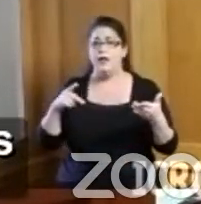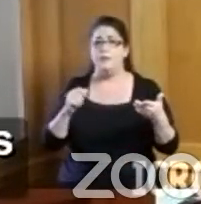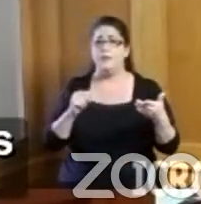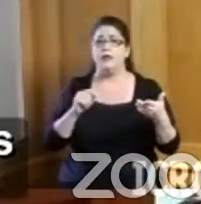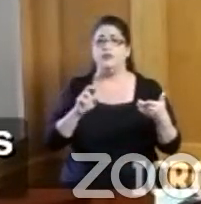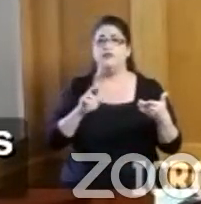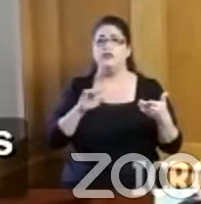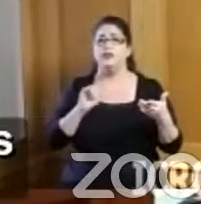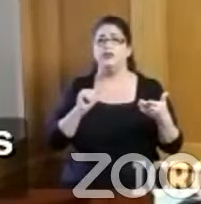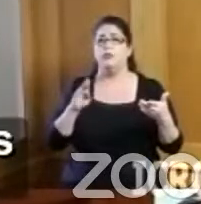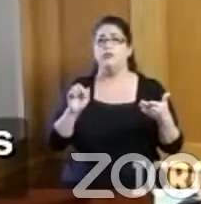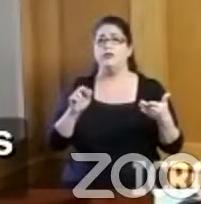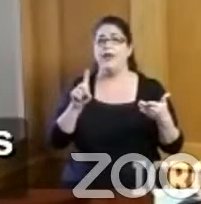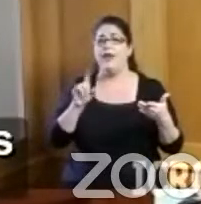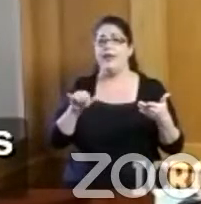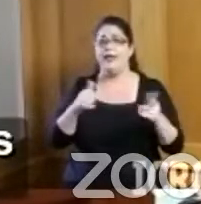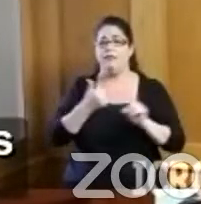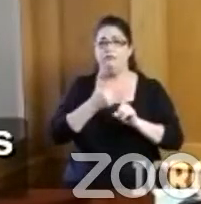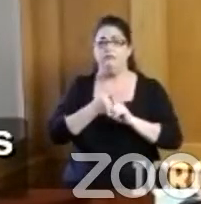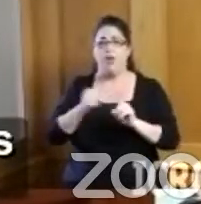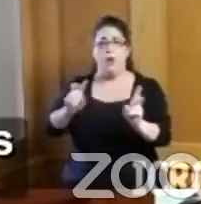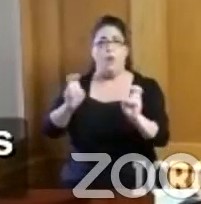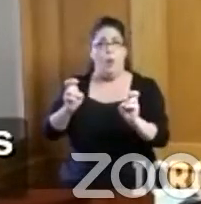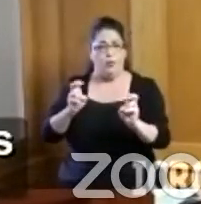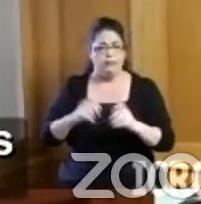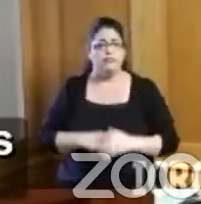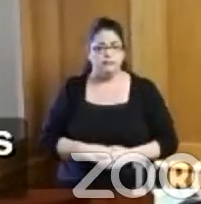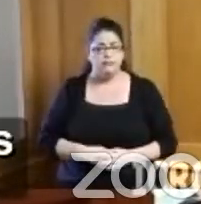Patricia Brady, sister quoted,